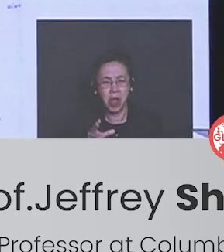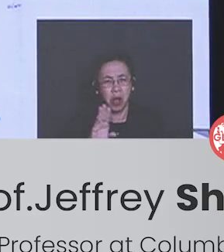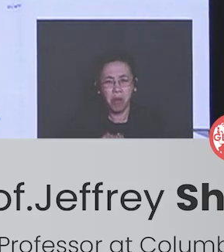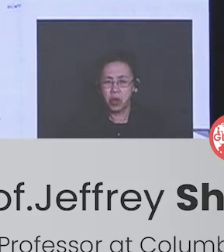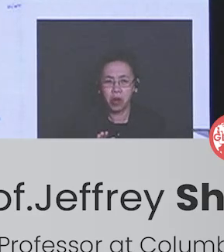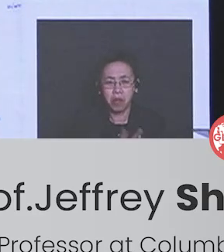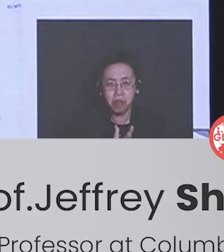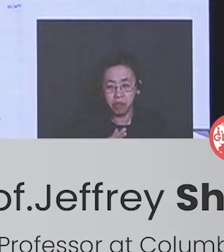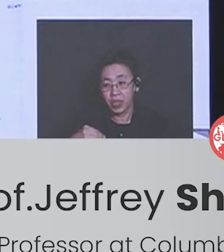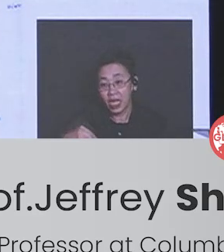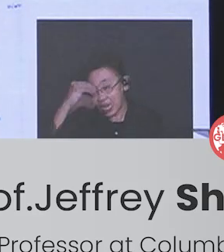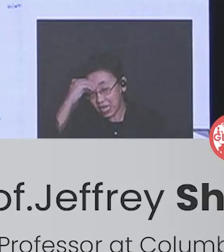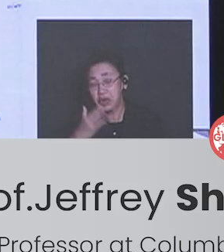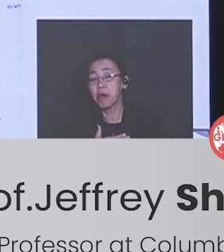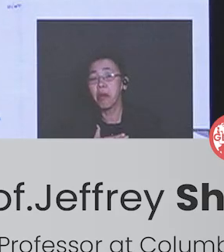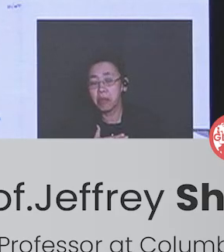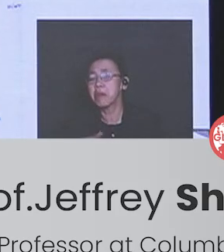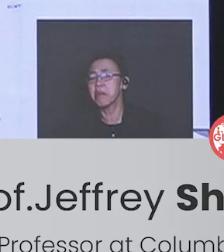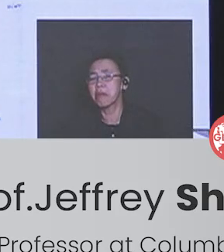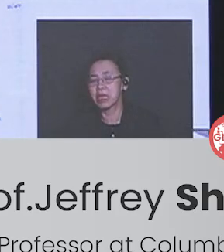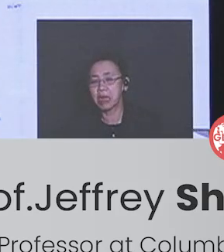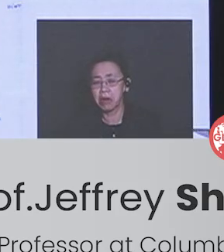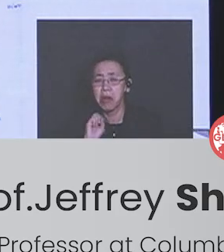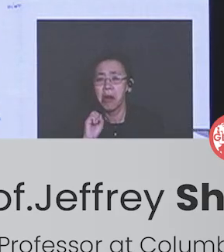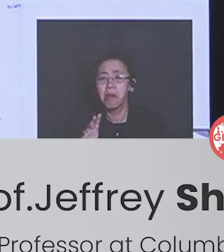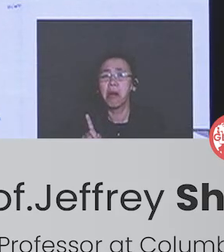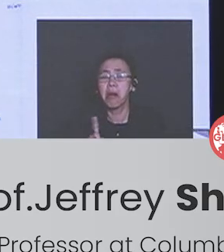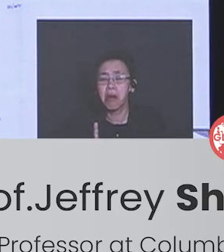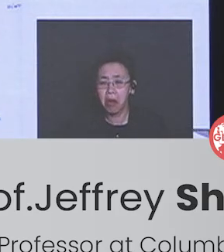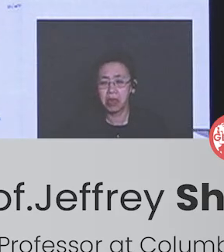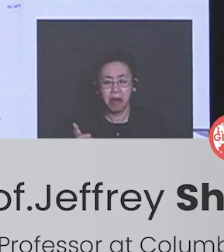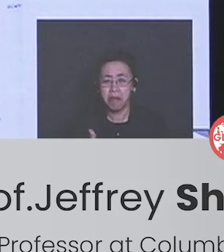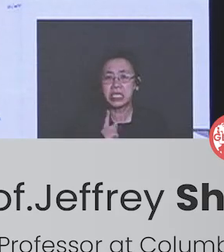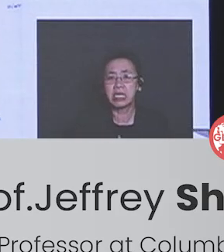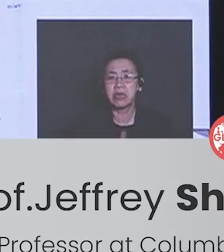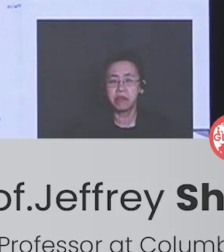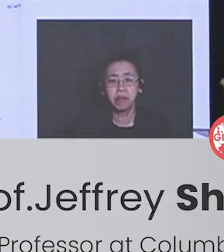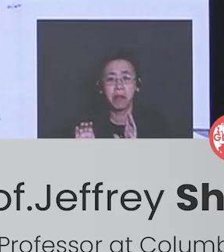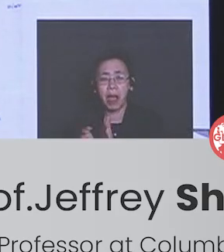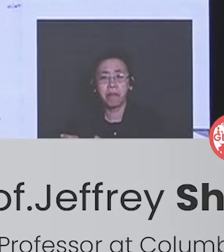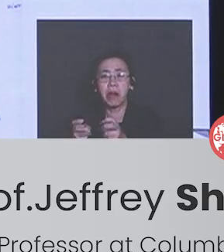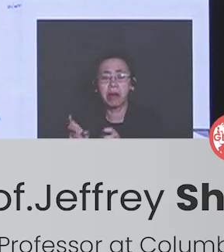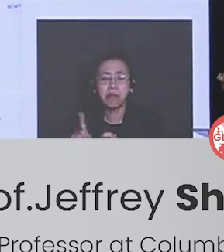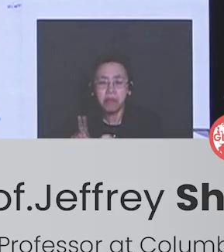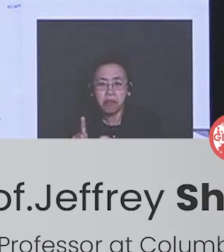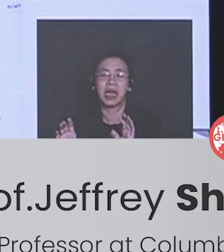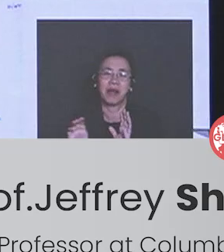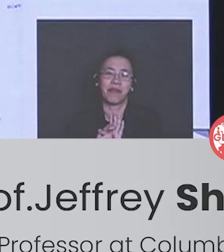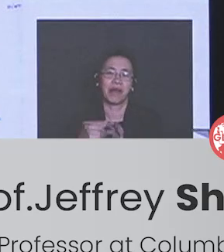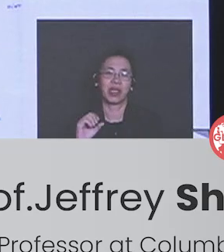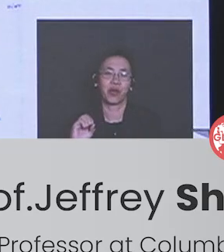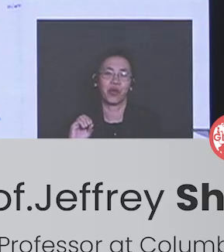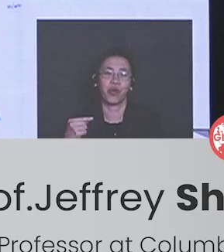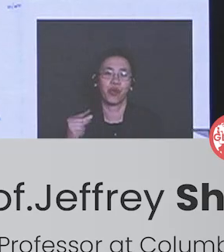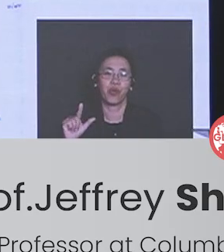symbol there, right? It's like, no, you didn't, that's not your photo. Go, walk it, sketch it, smell it, hear it, because there's a